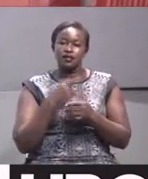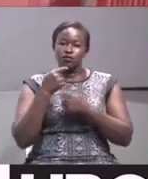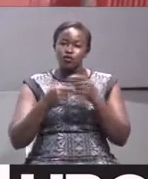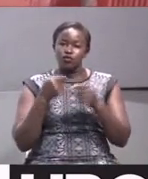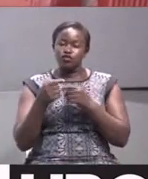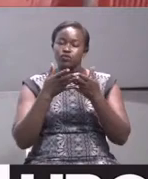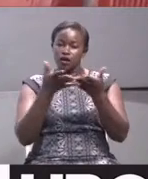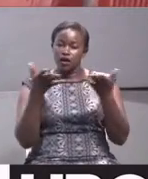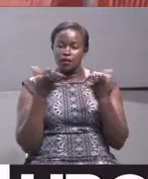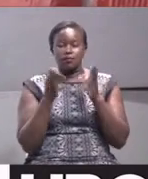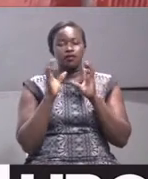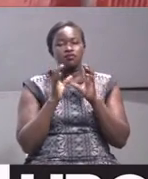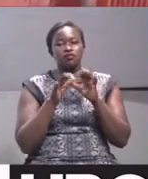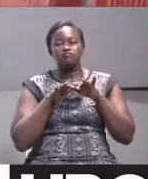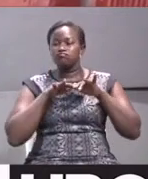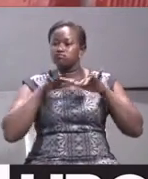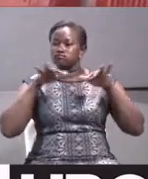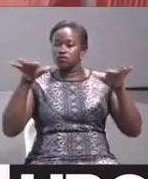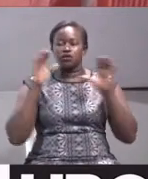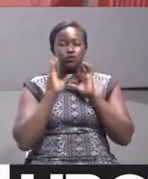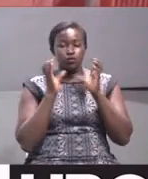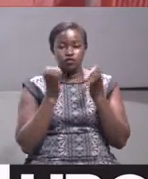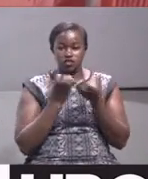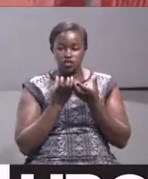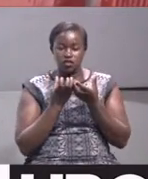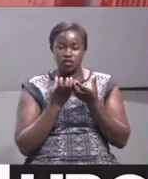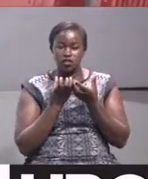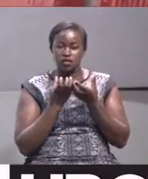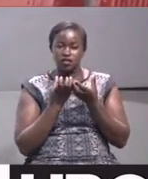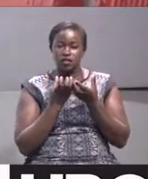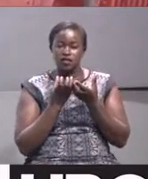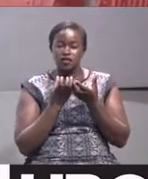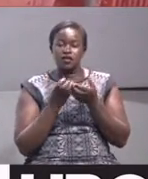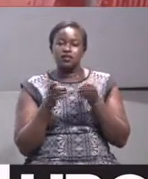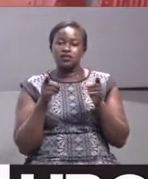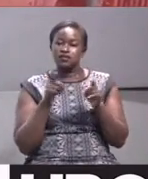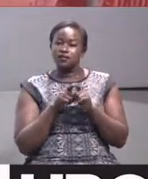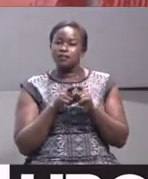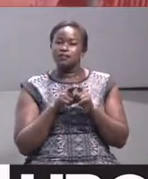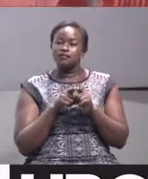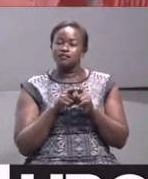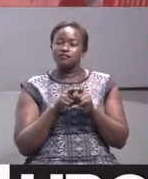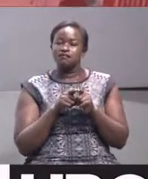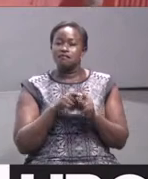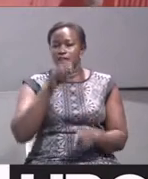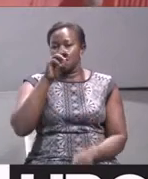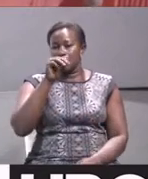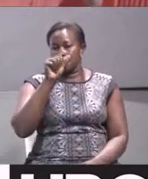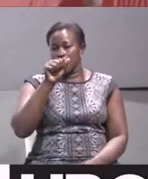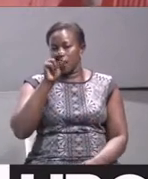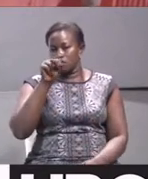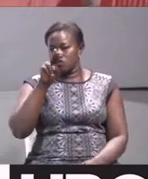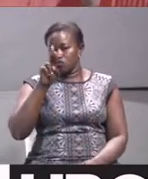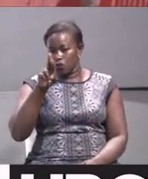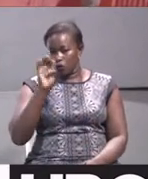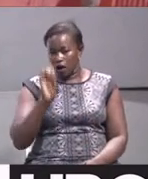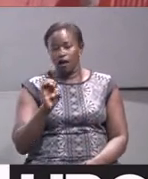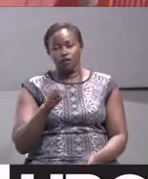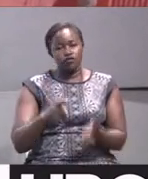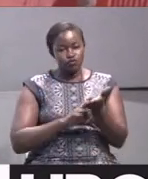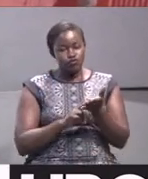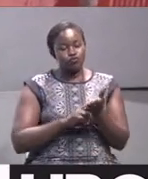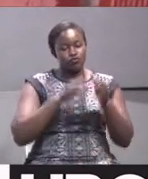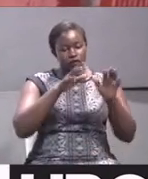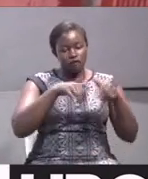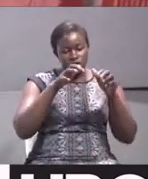community. Second is they are a source of manure for crop farmers. And